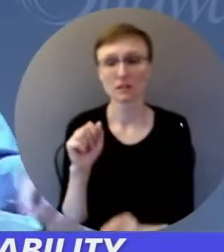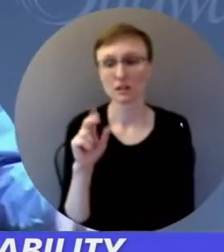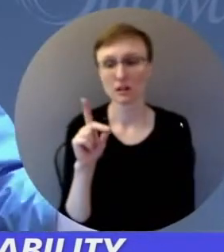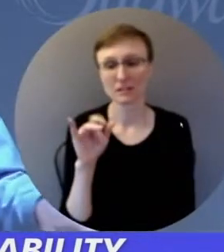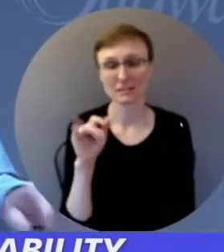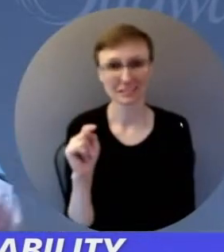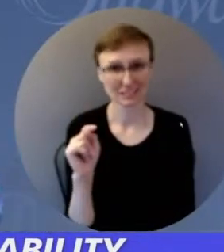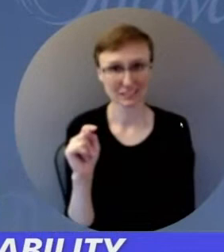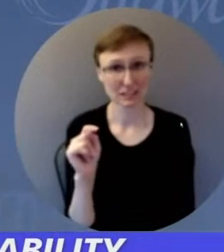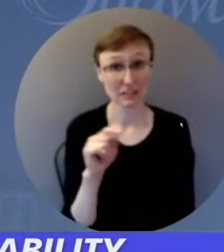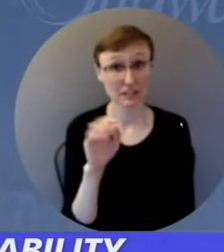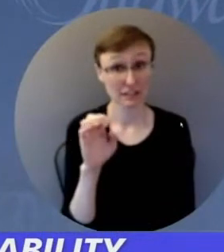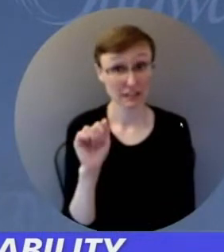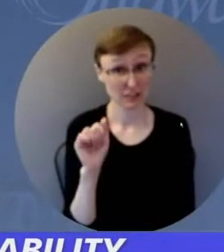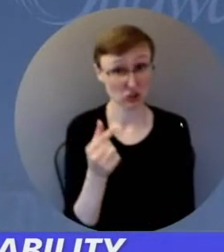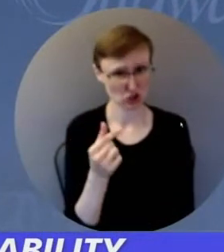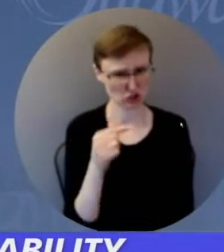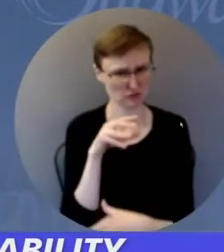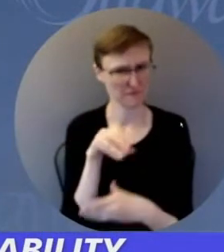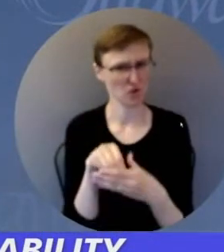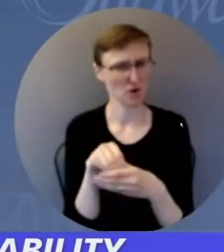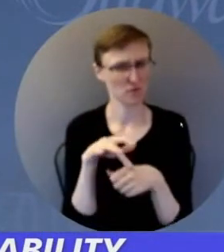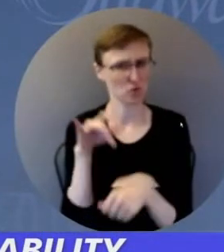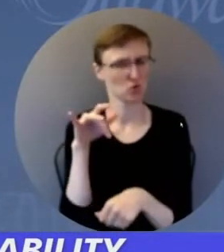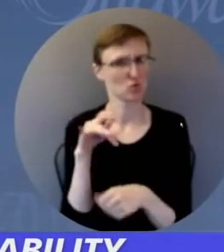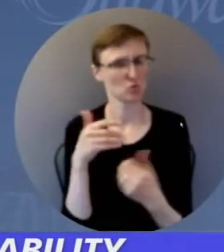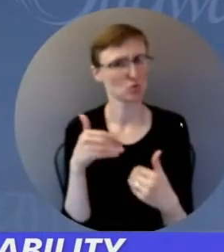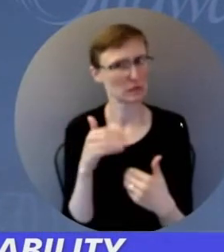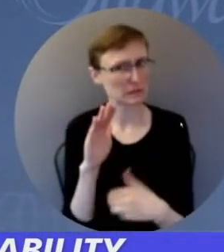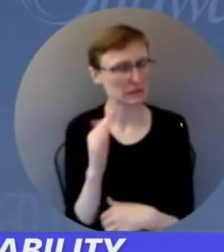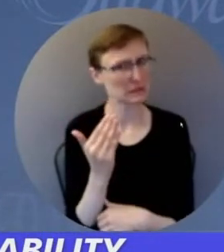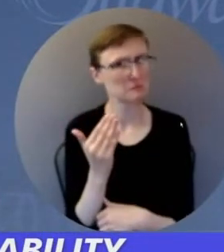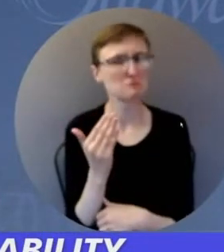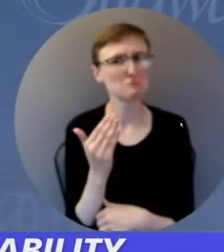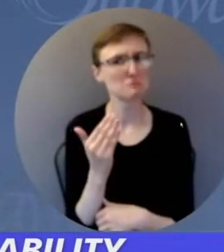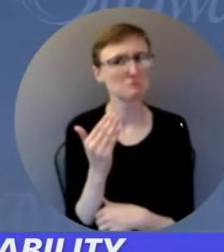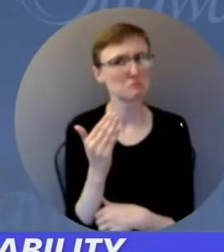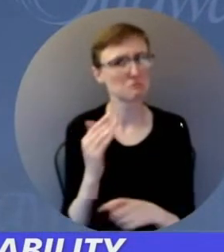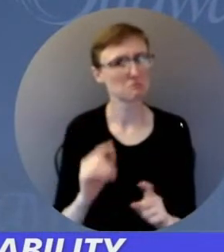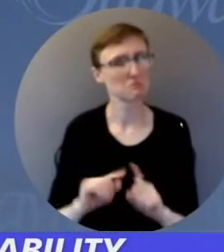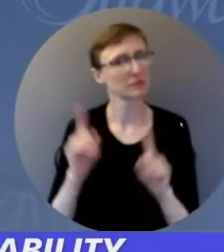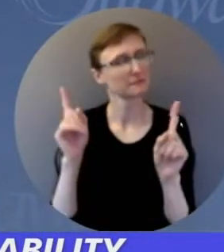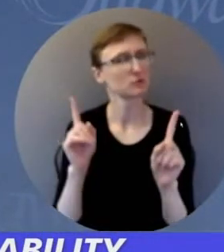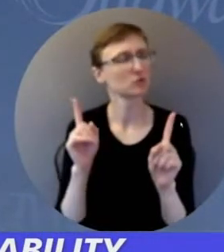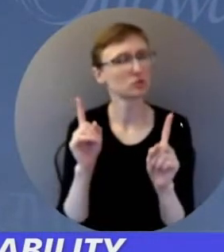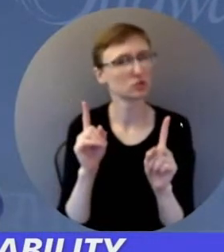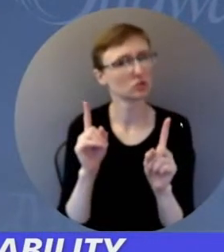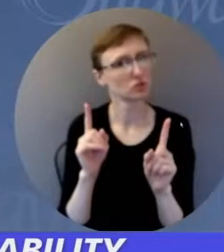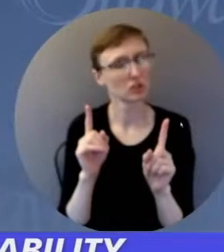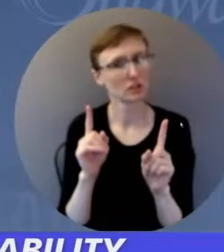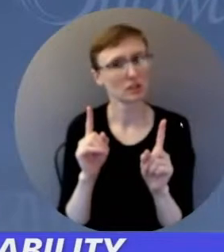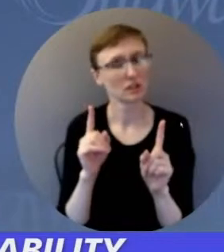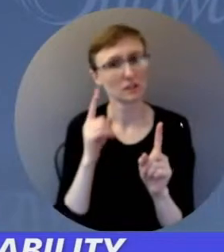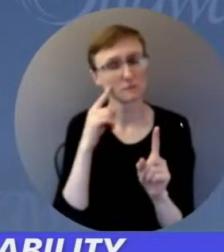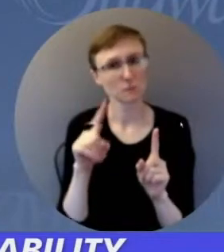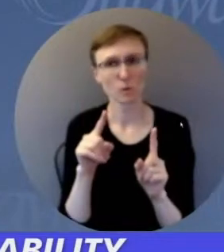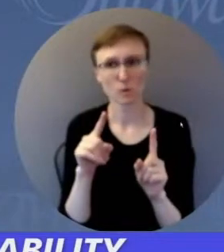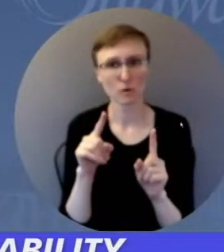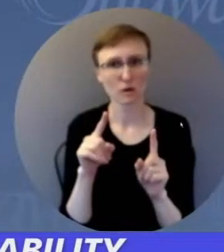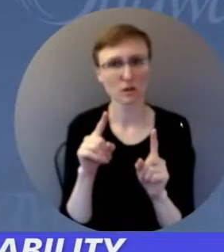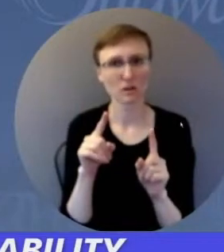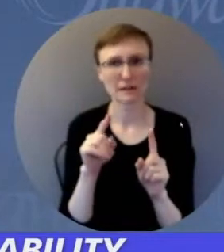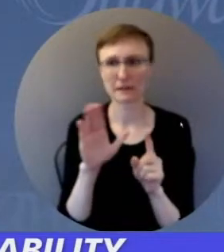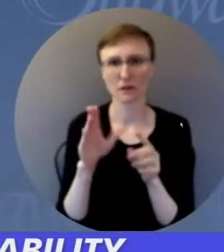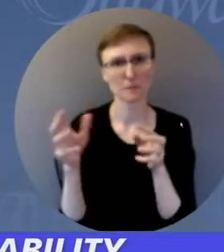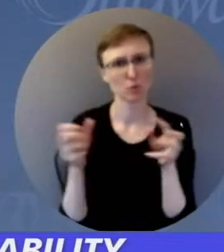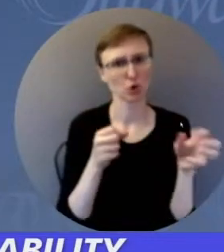involved early in this, which to my memory is very unique for Ottawa's municipal procurement program. Usually these